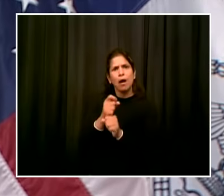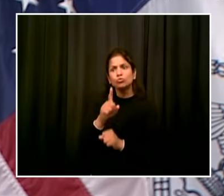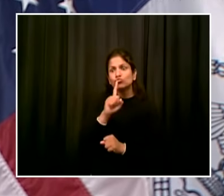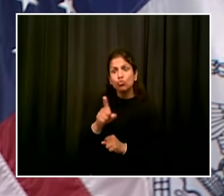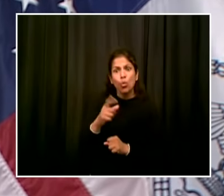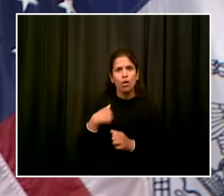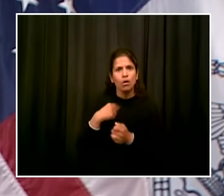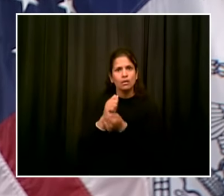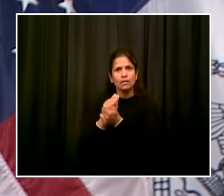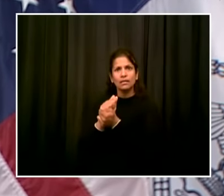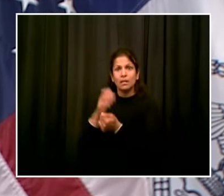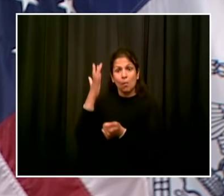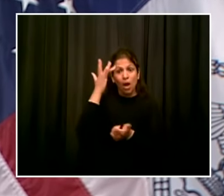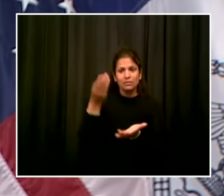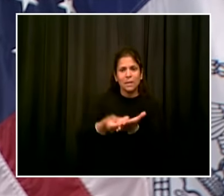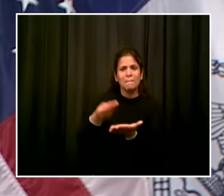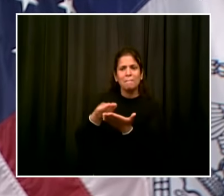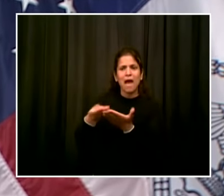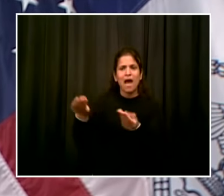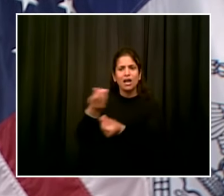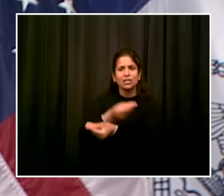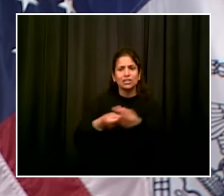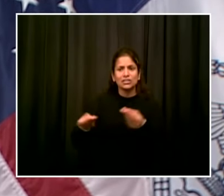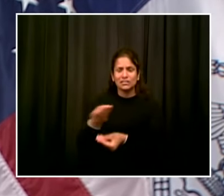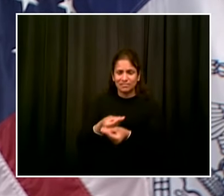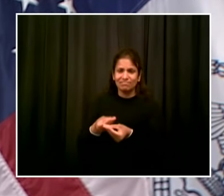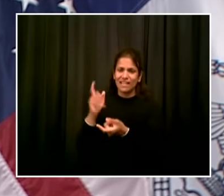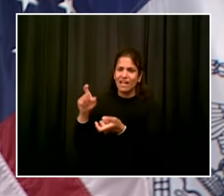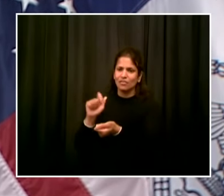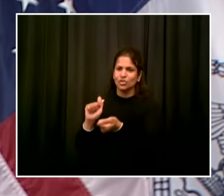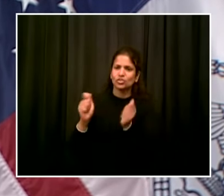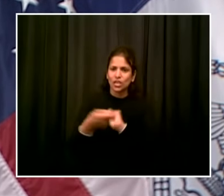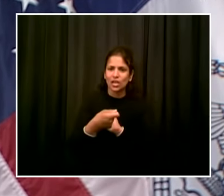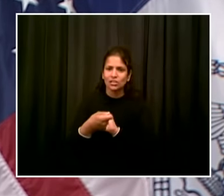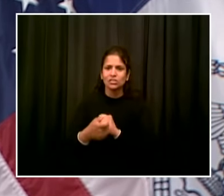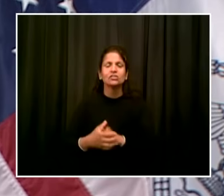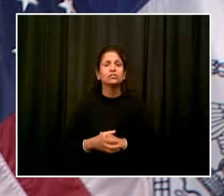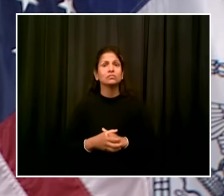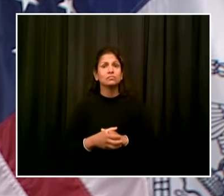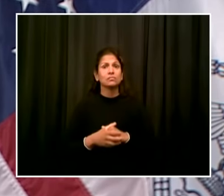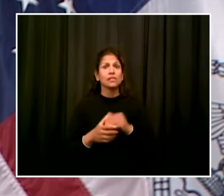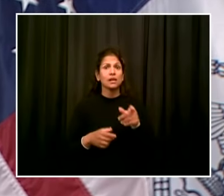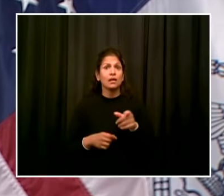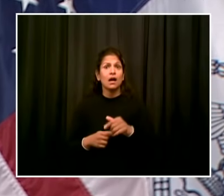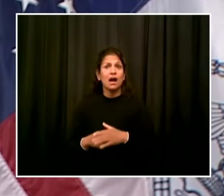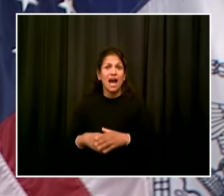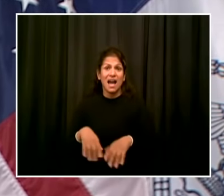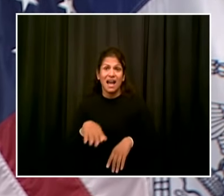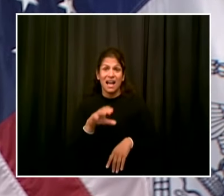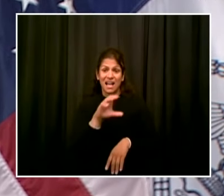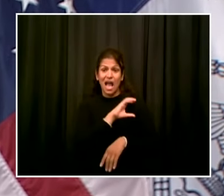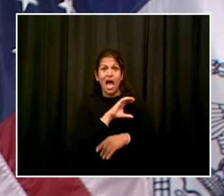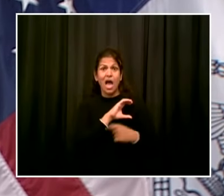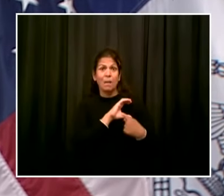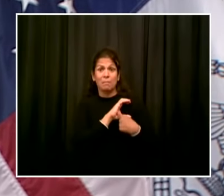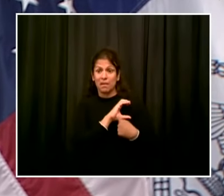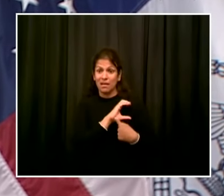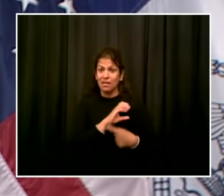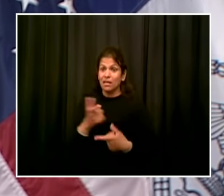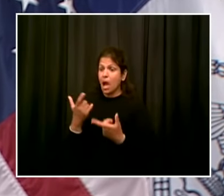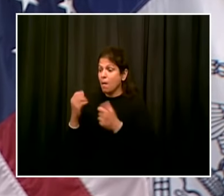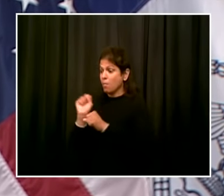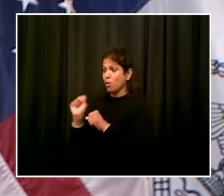now, particularly fighting back some of the issues we're having with shootings around the city. And we obviously, for now,